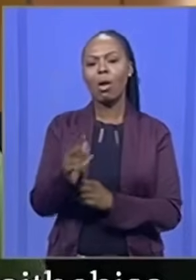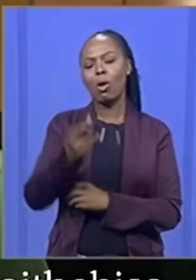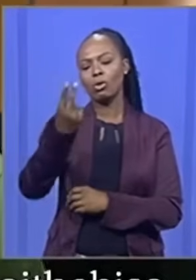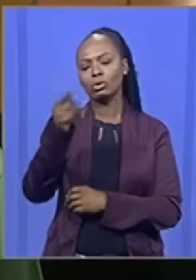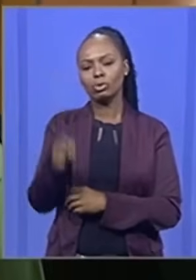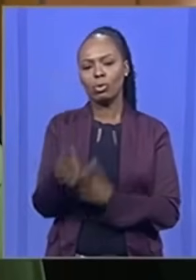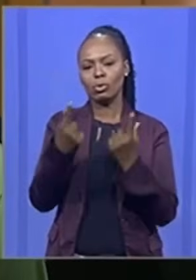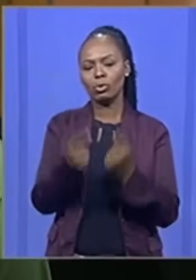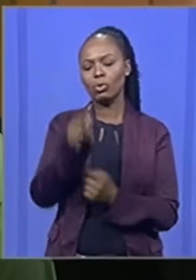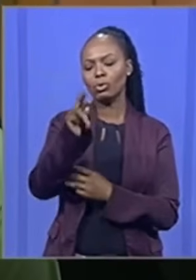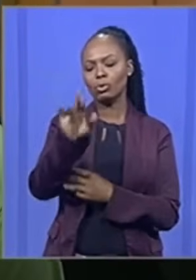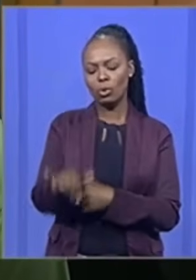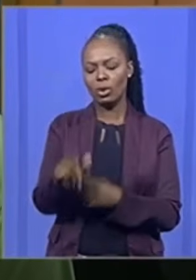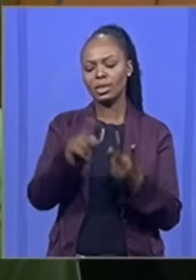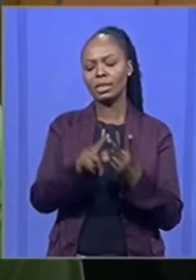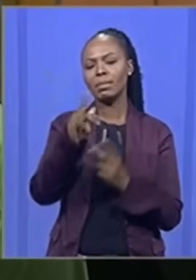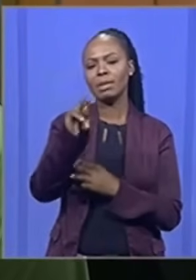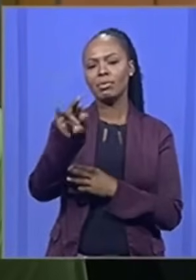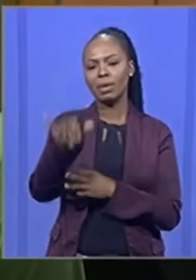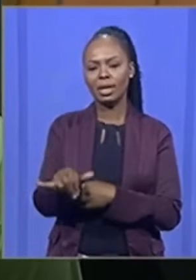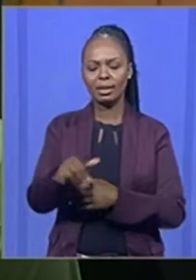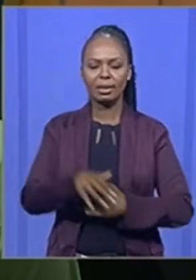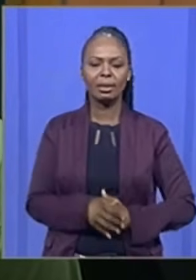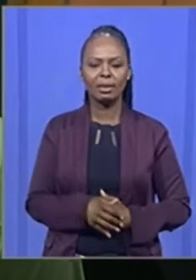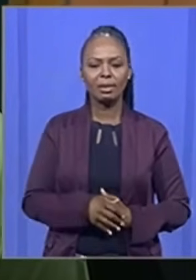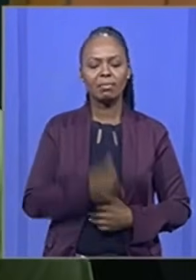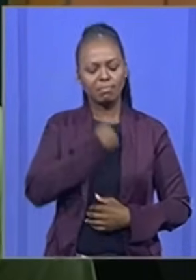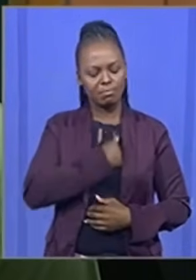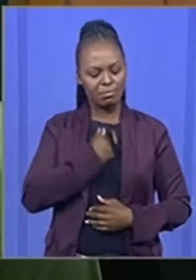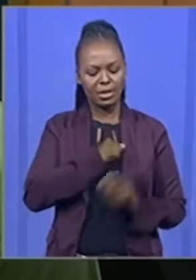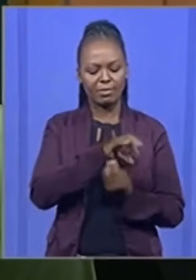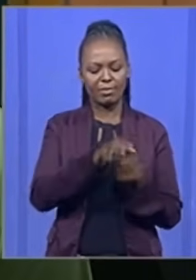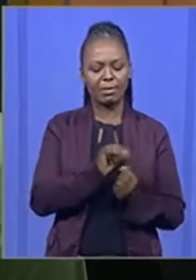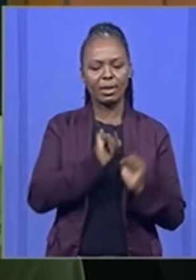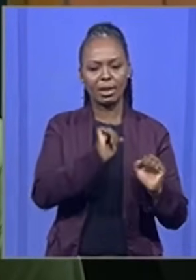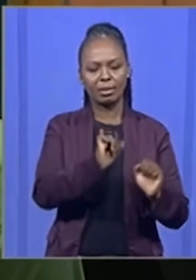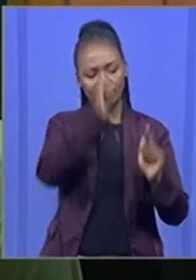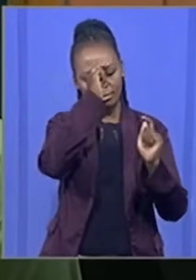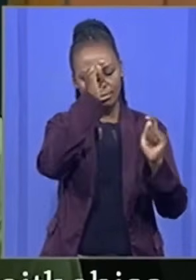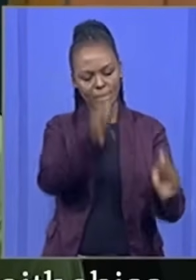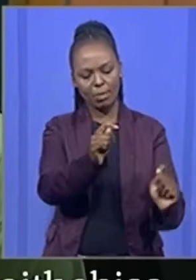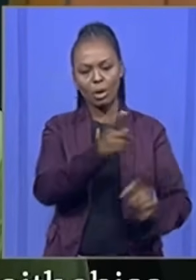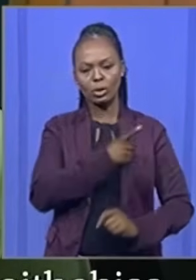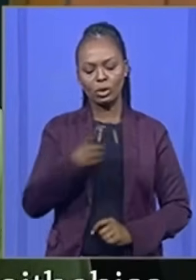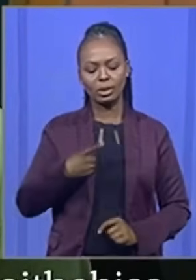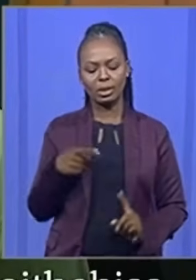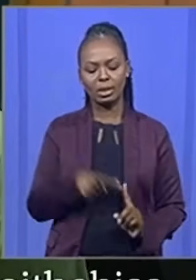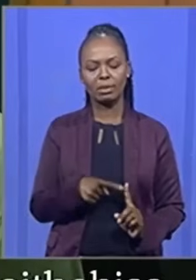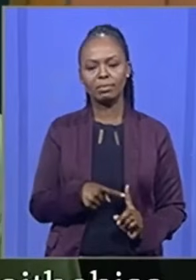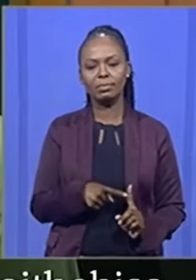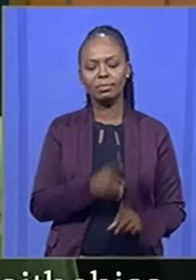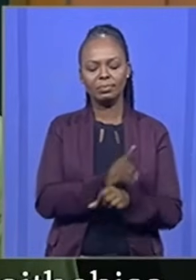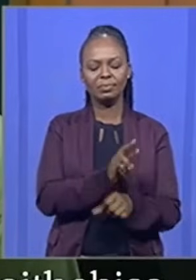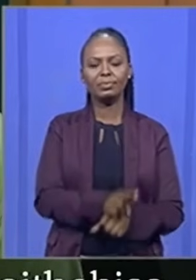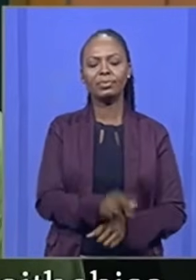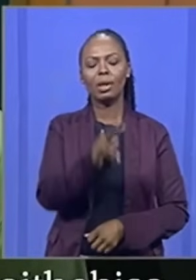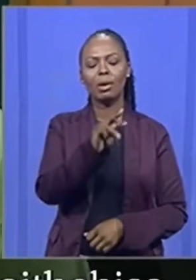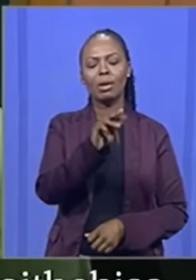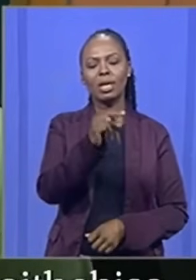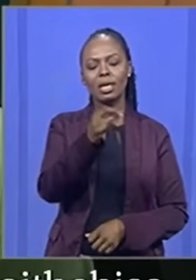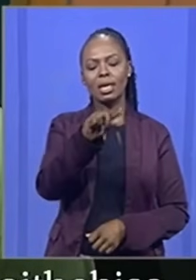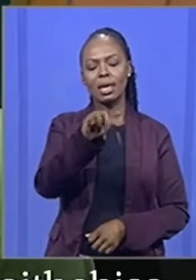to say condolences to the family and also to pay tribute to the legend Dr. Mbongeni Ngema who has just passed